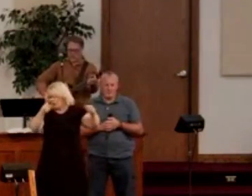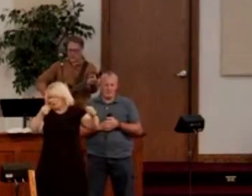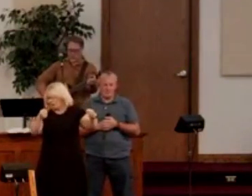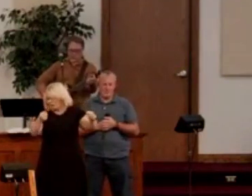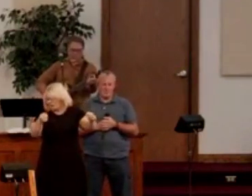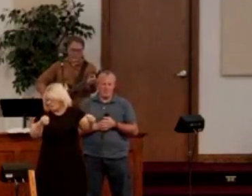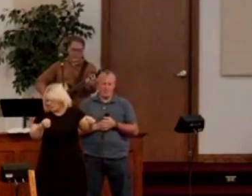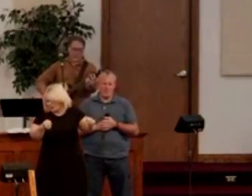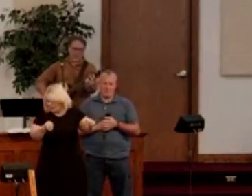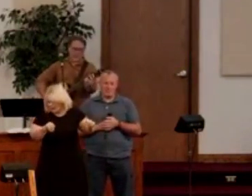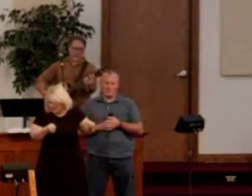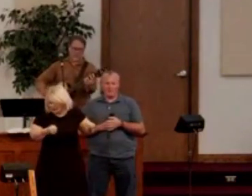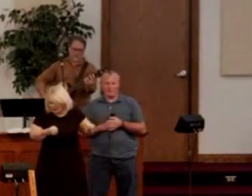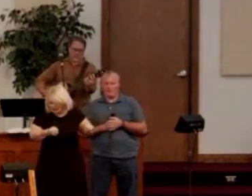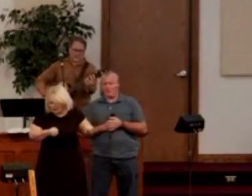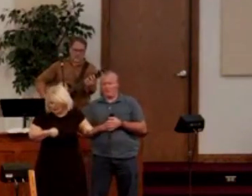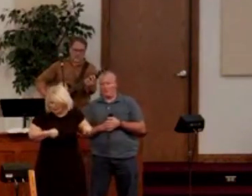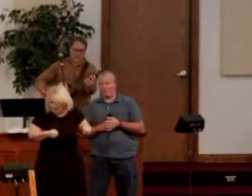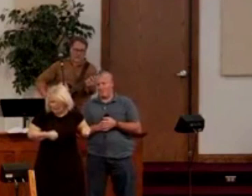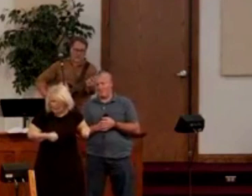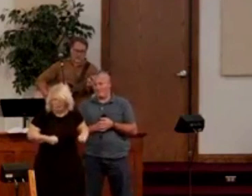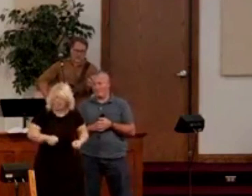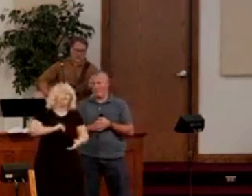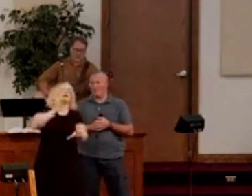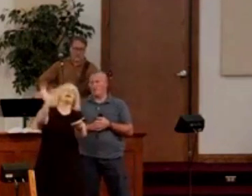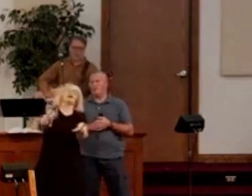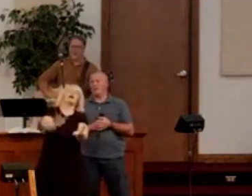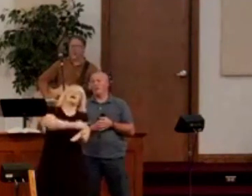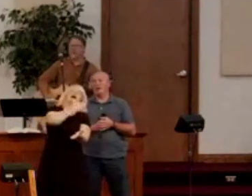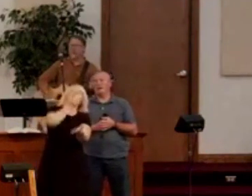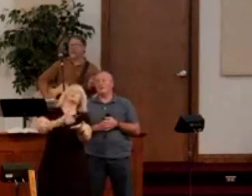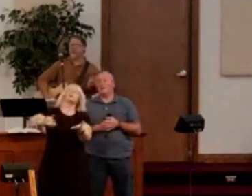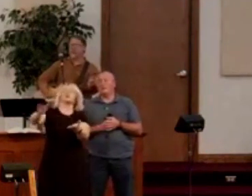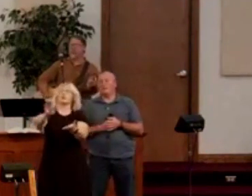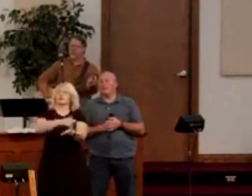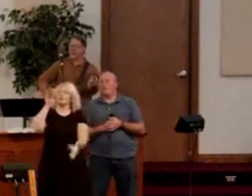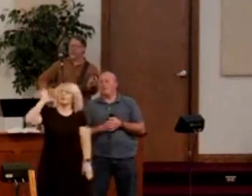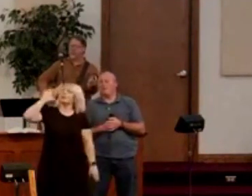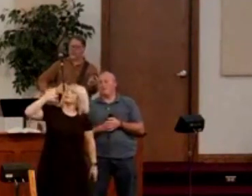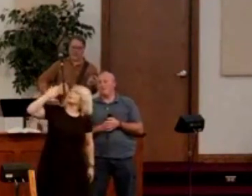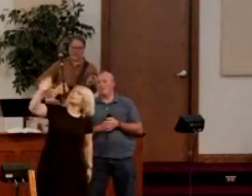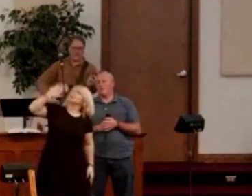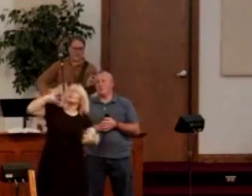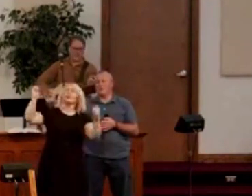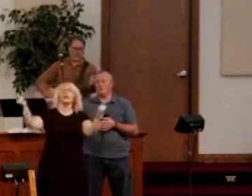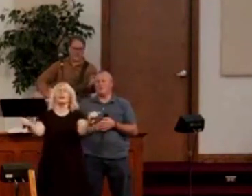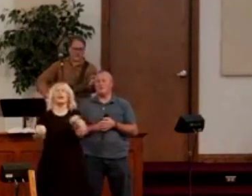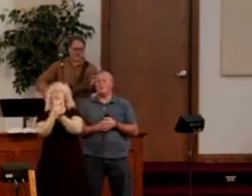brokenness. And I will sing